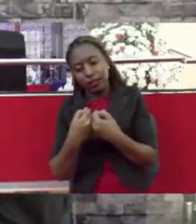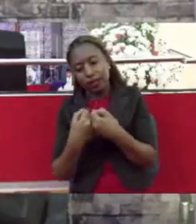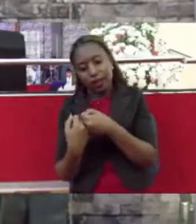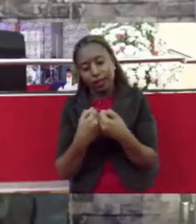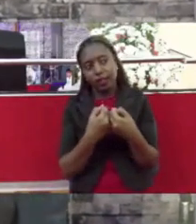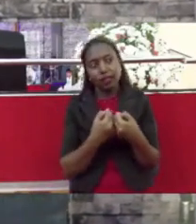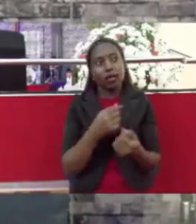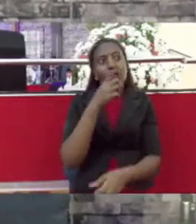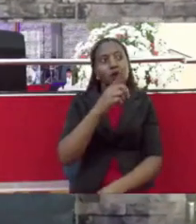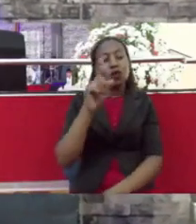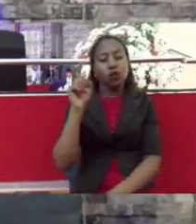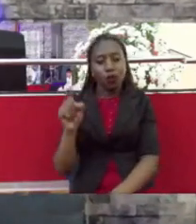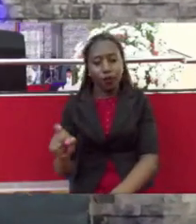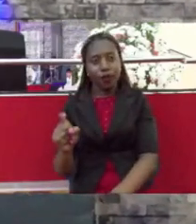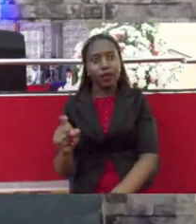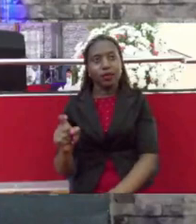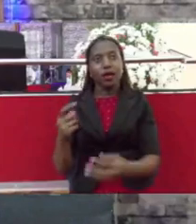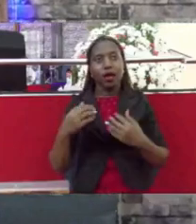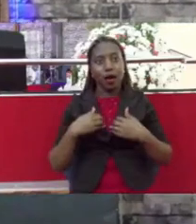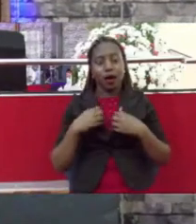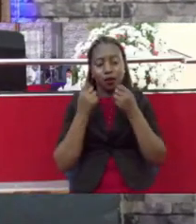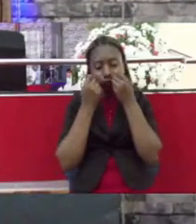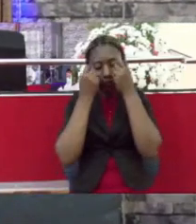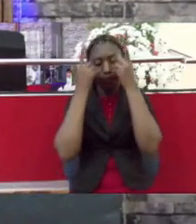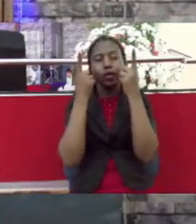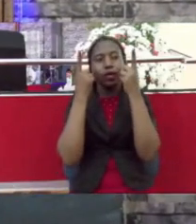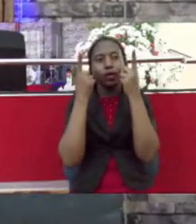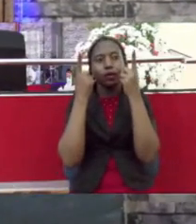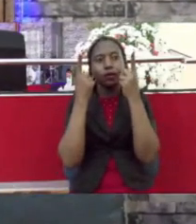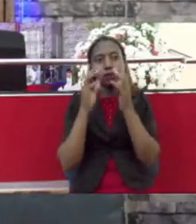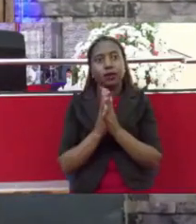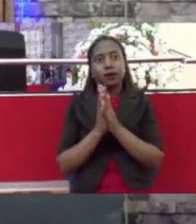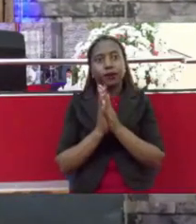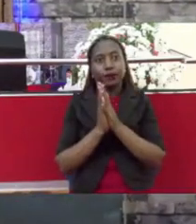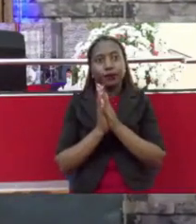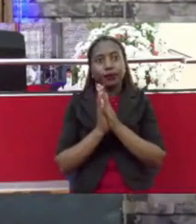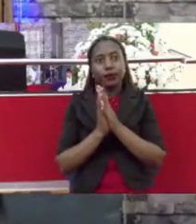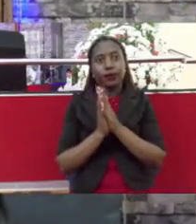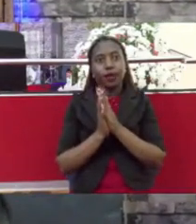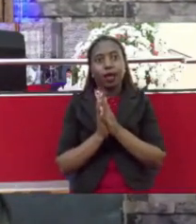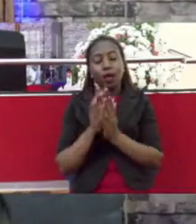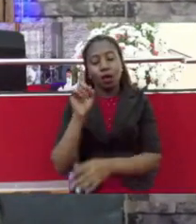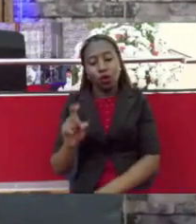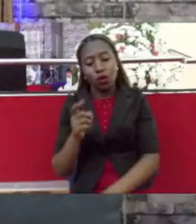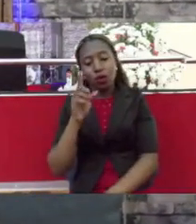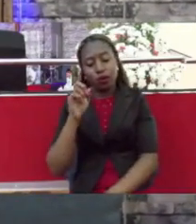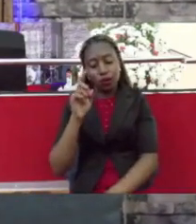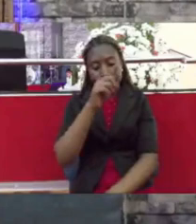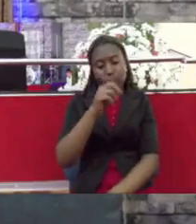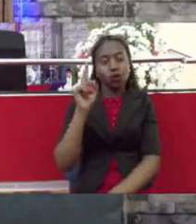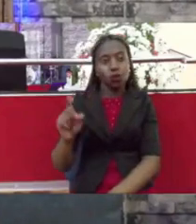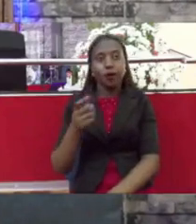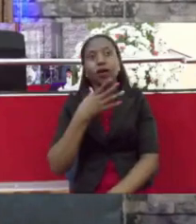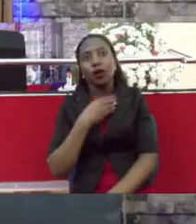to desire our eyes to be opened. Lazima tuangazie, tutamani macho yetu ifunguliwe. We need to desire our eyes to be opened. Ya kwamba macho